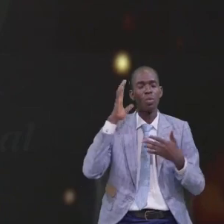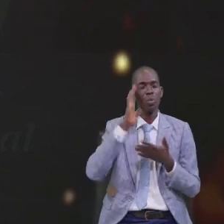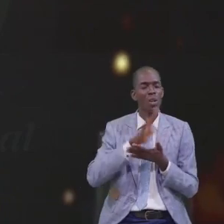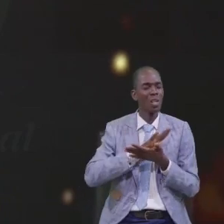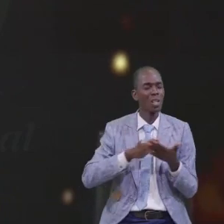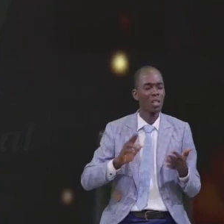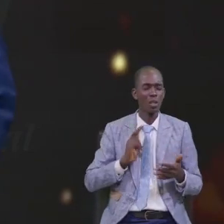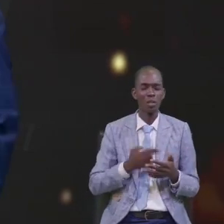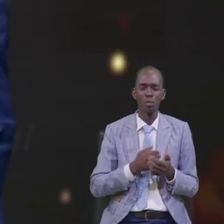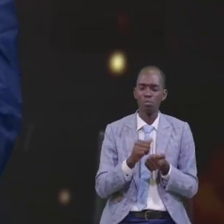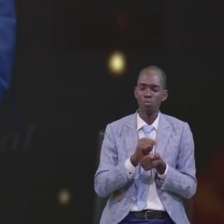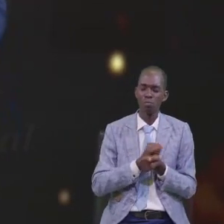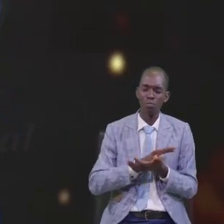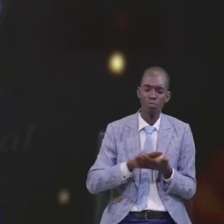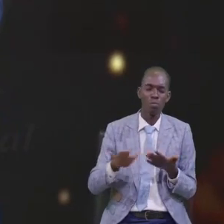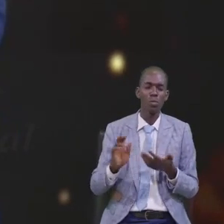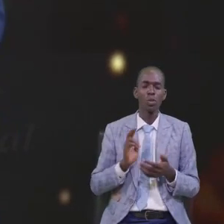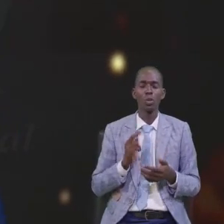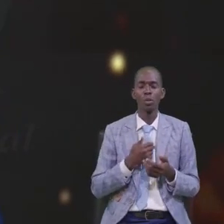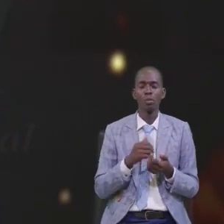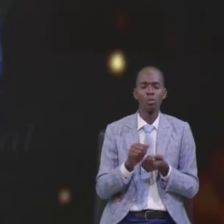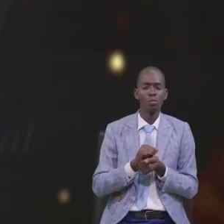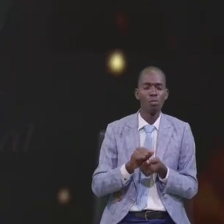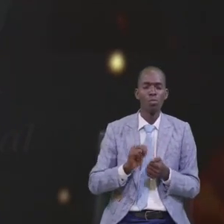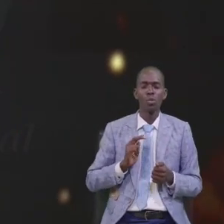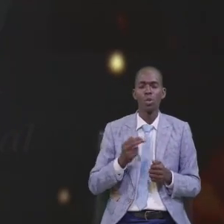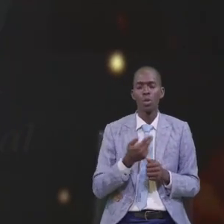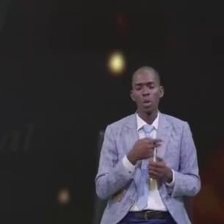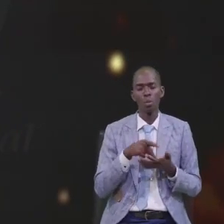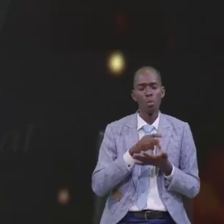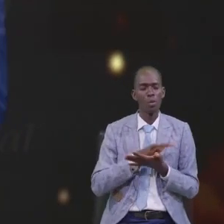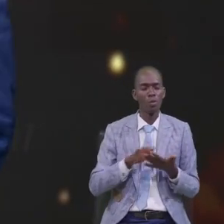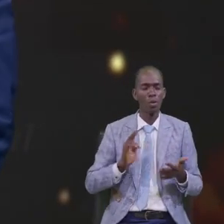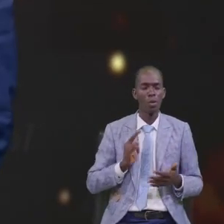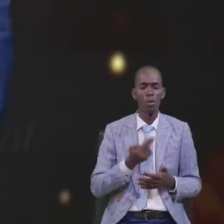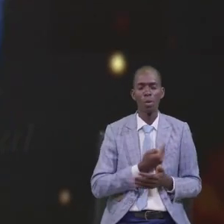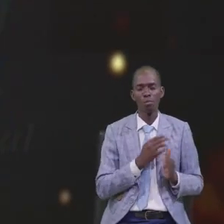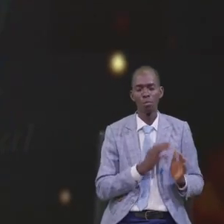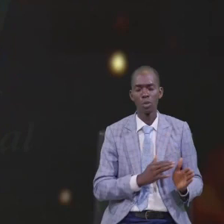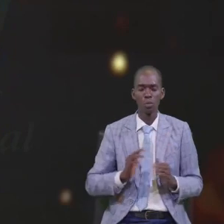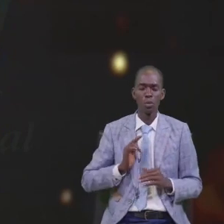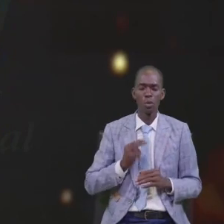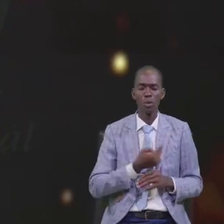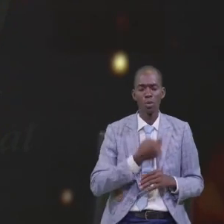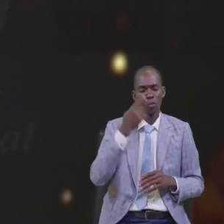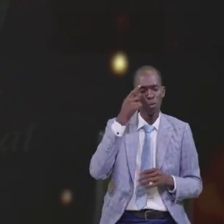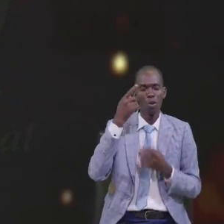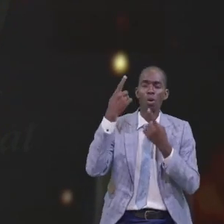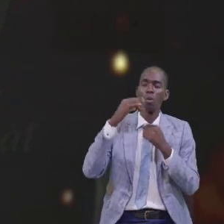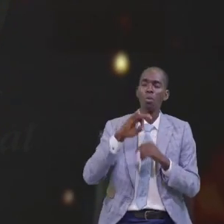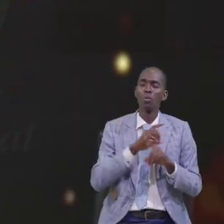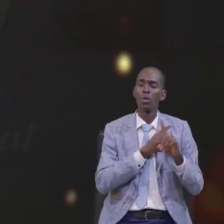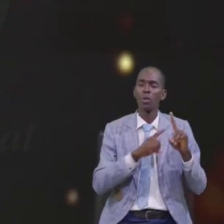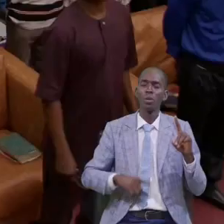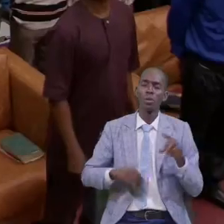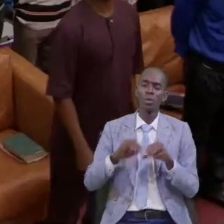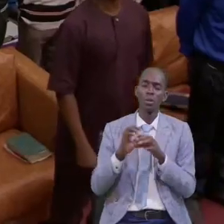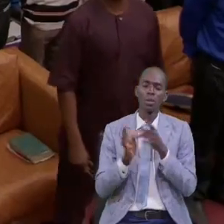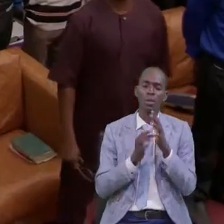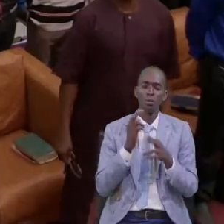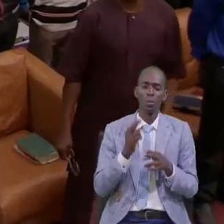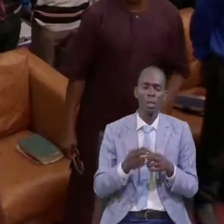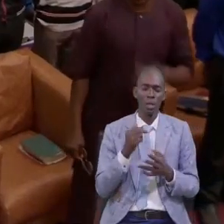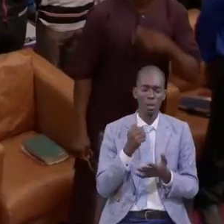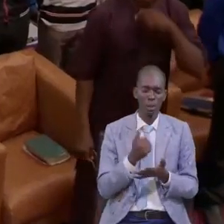you'll purge us, you'll purify us and prepare us for the coming of the Lord in Jesus'